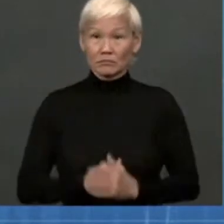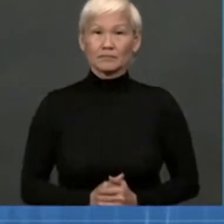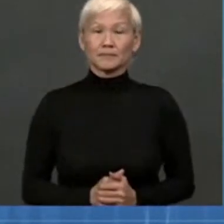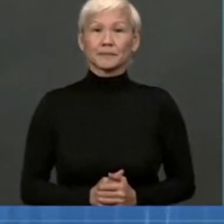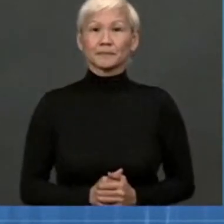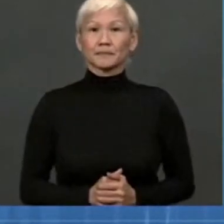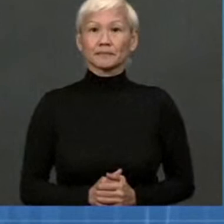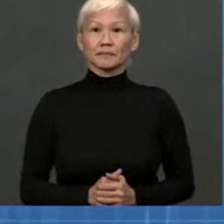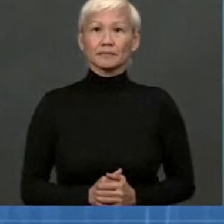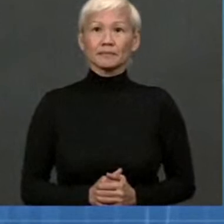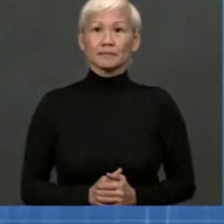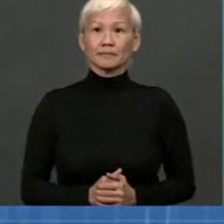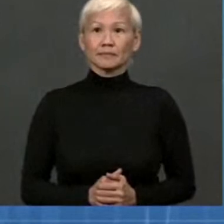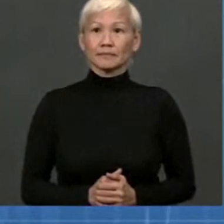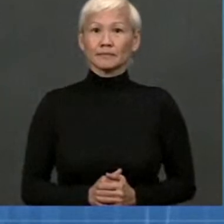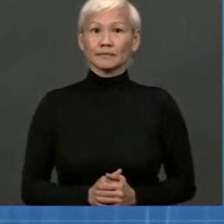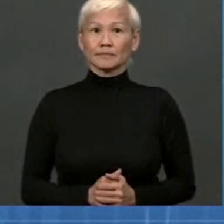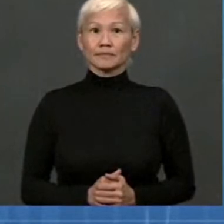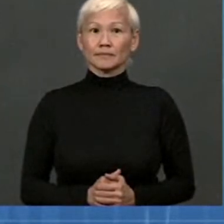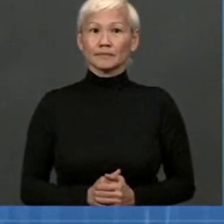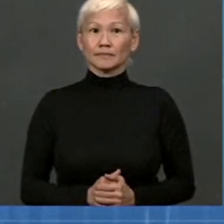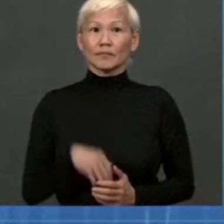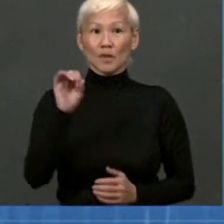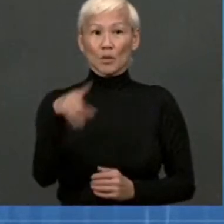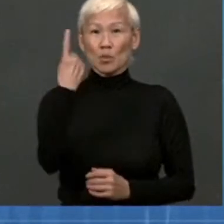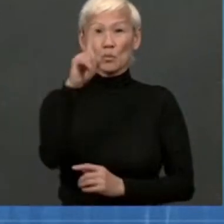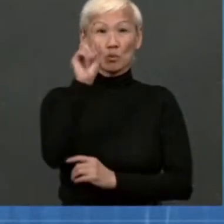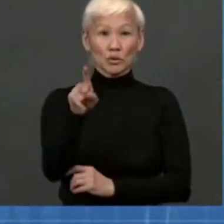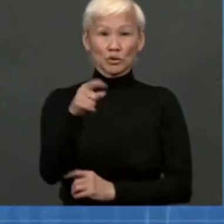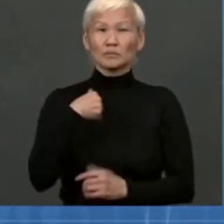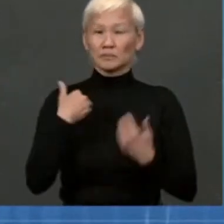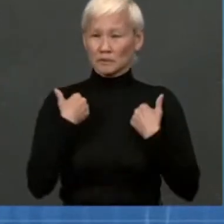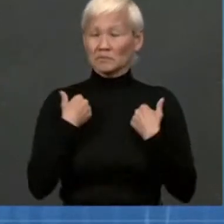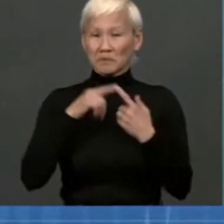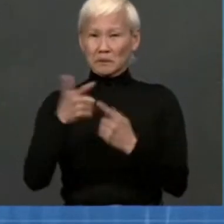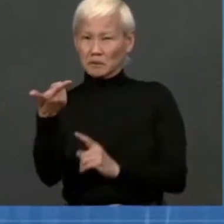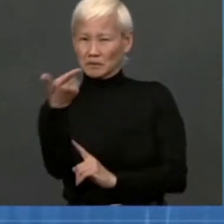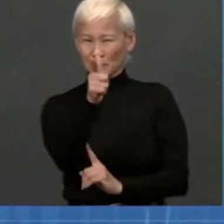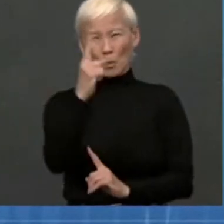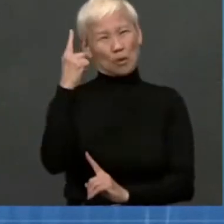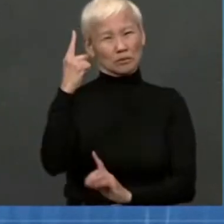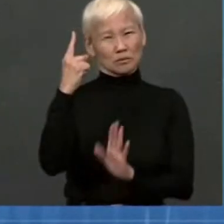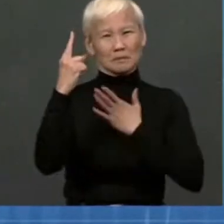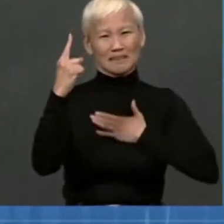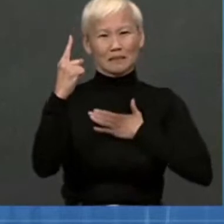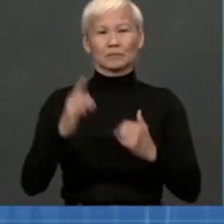Thanks, Jeff. Keep your questions to one question. Aaron Billups, Spectrum News.